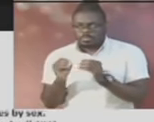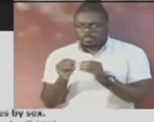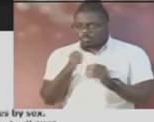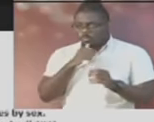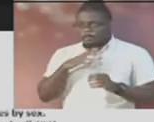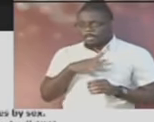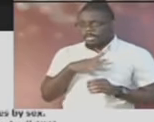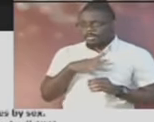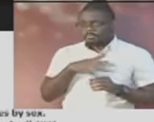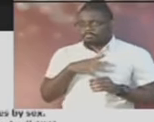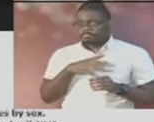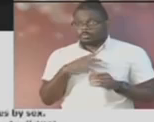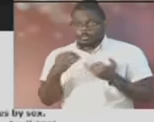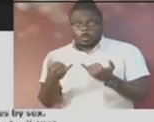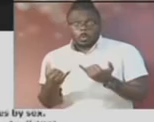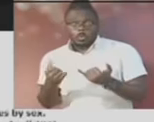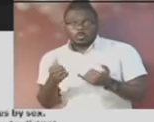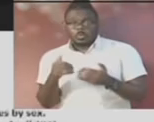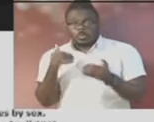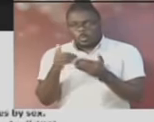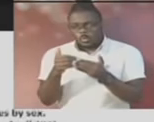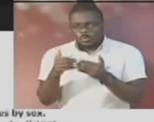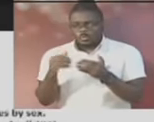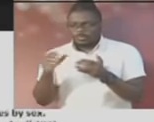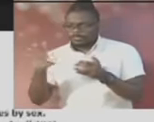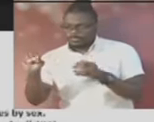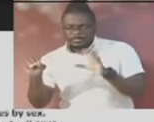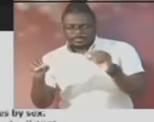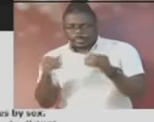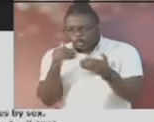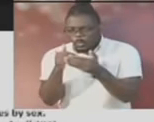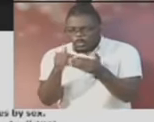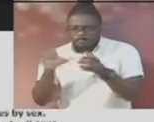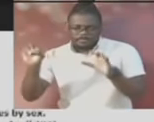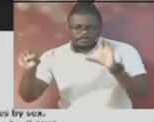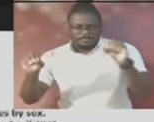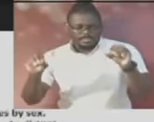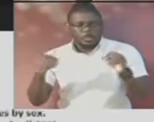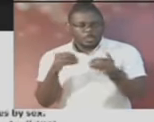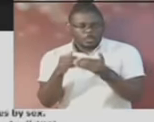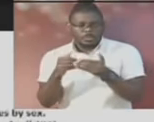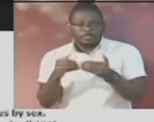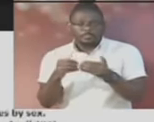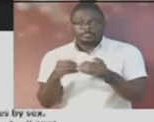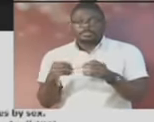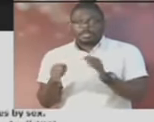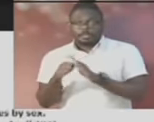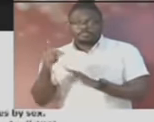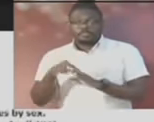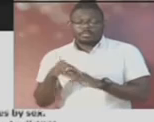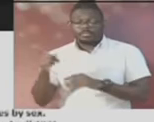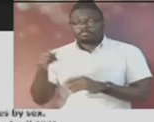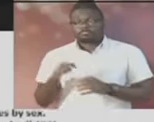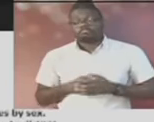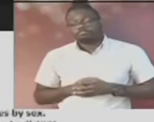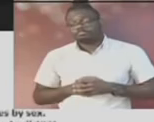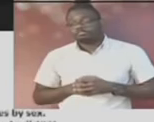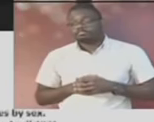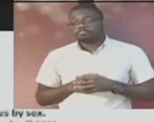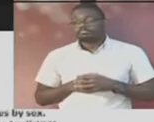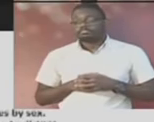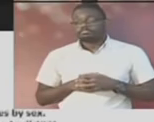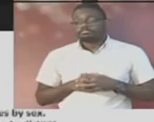it's nearly 50-50, just looking at that April group, which is a large group by itself. Just about